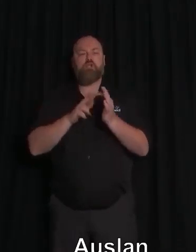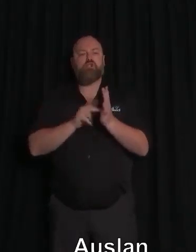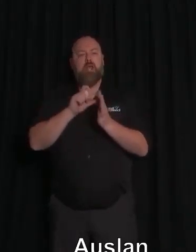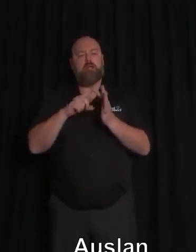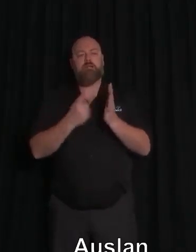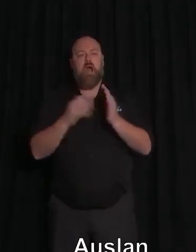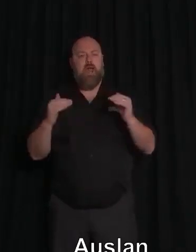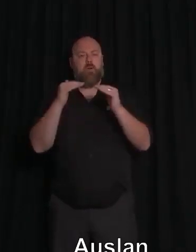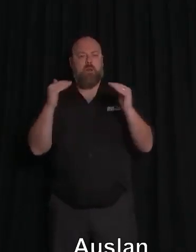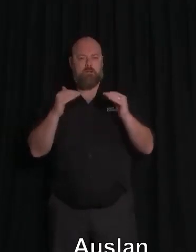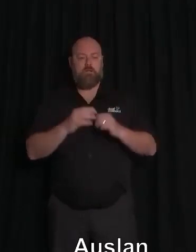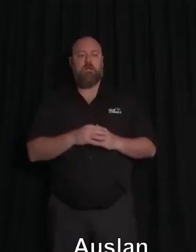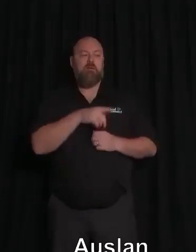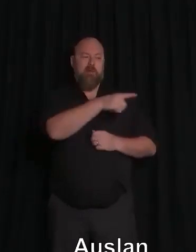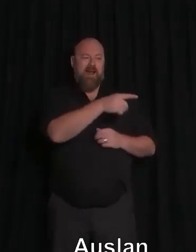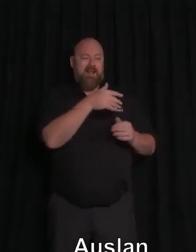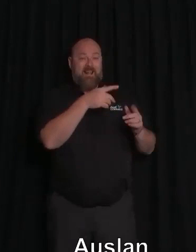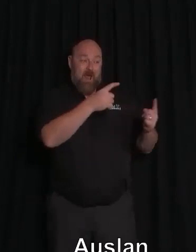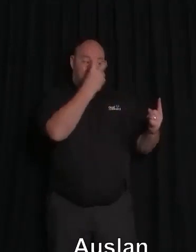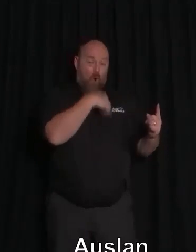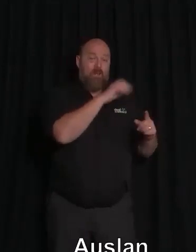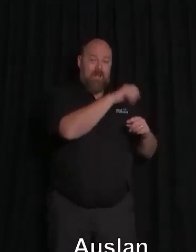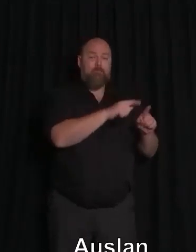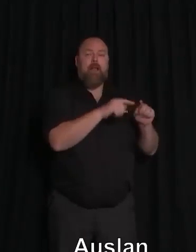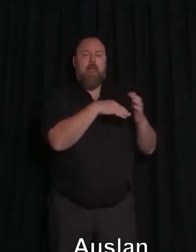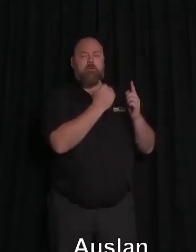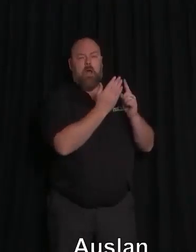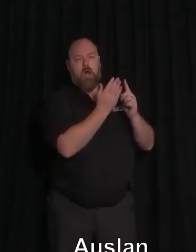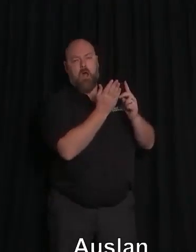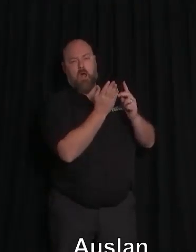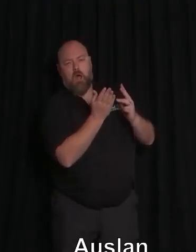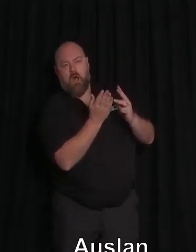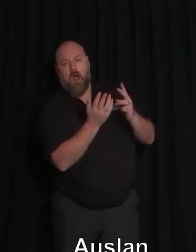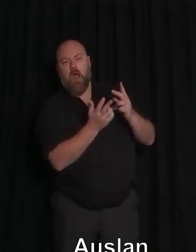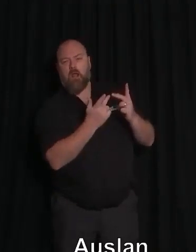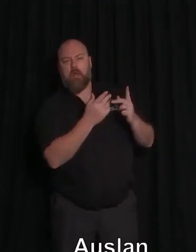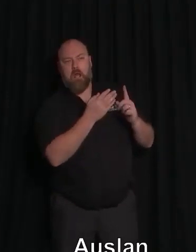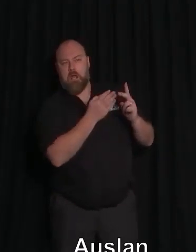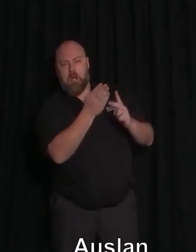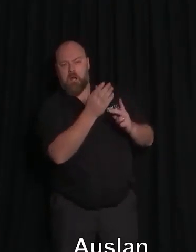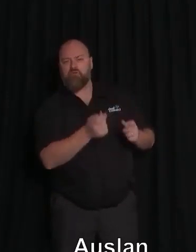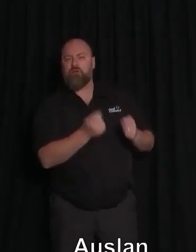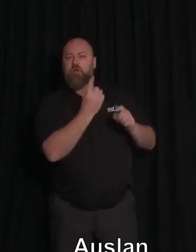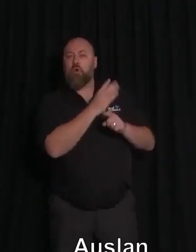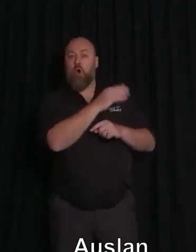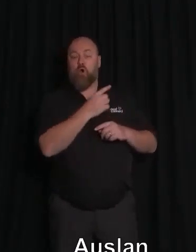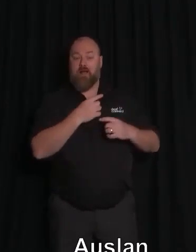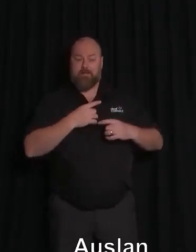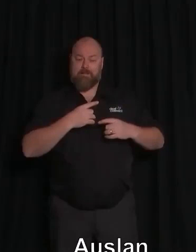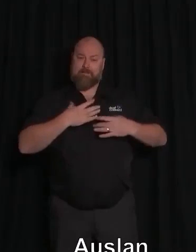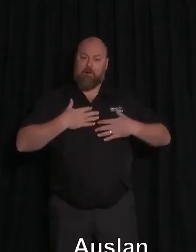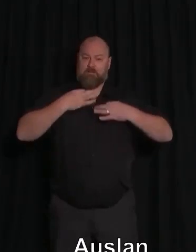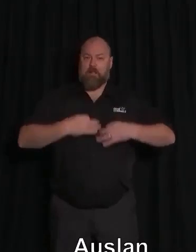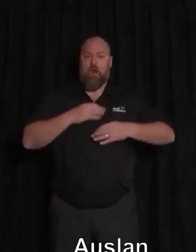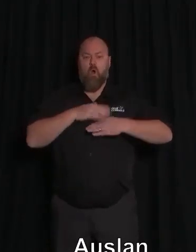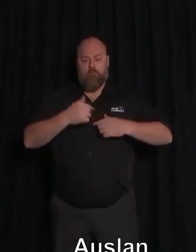it's kind of a new branch emerging that is using narratives around that question the right to self-determination of trans